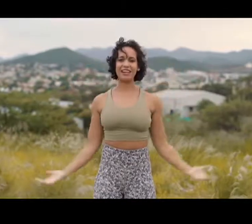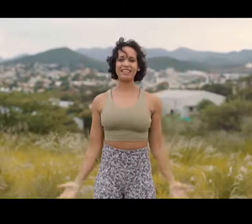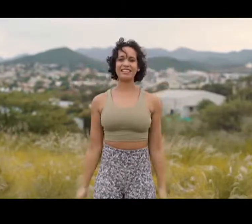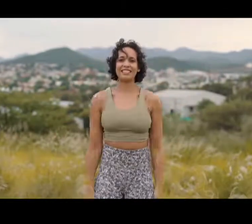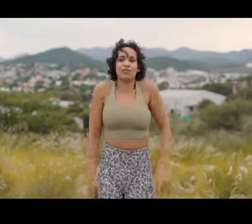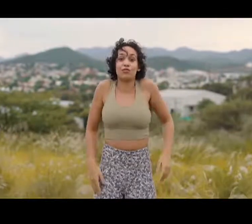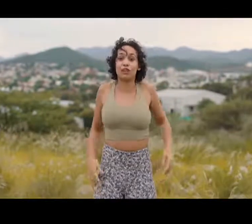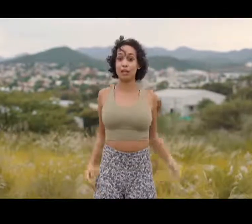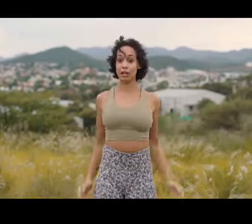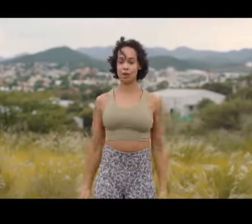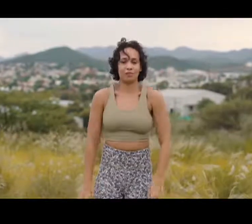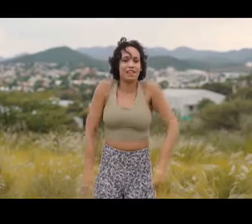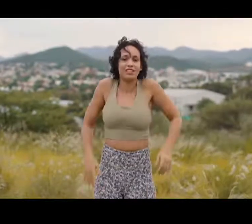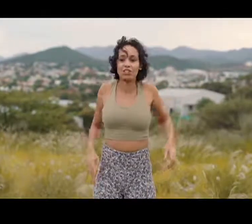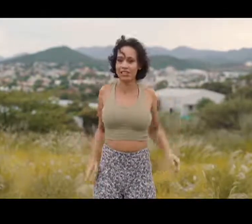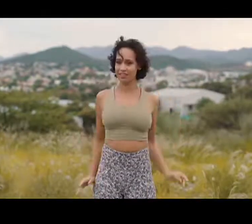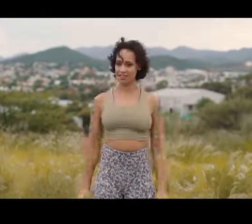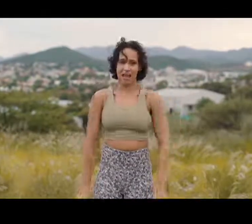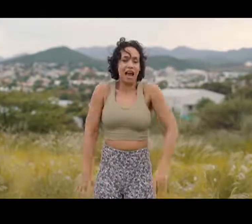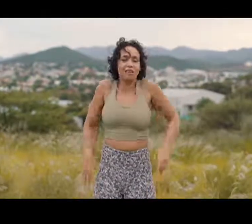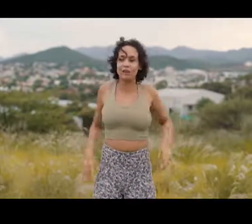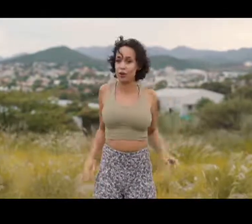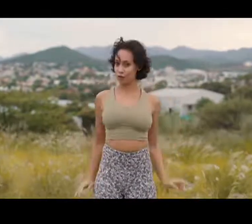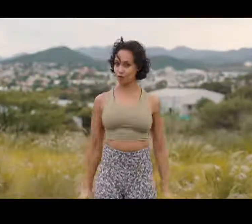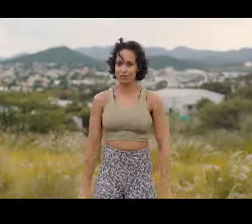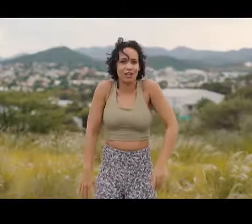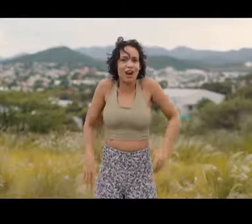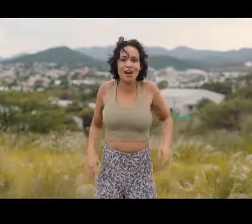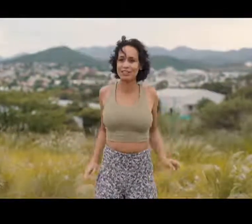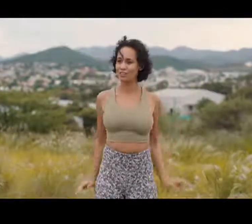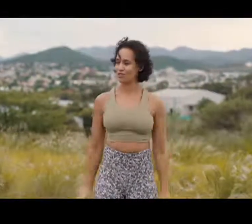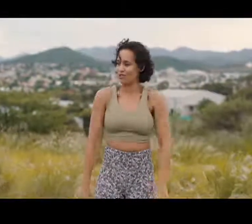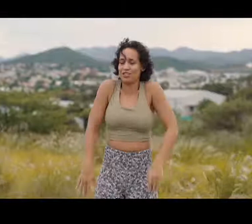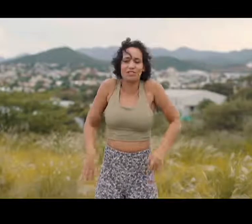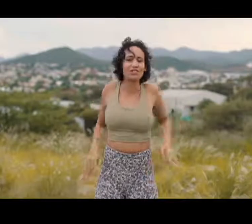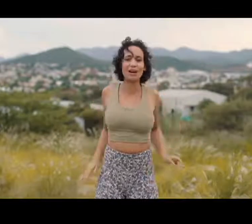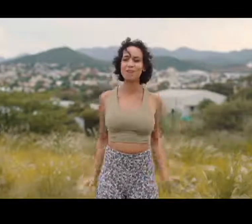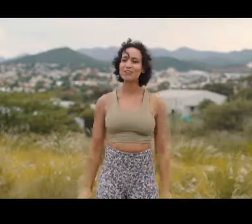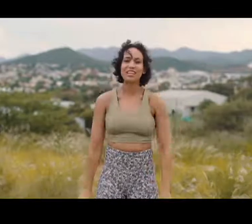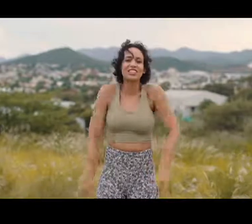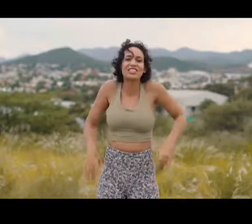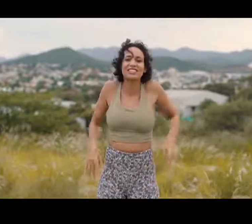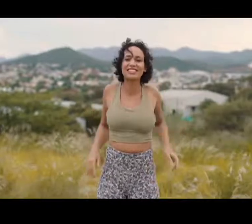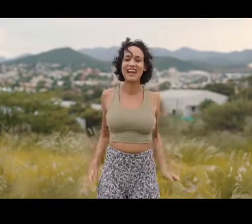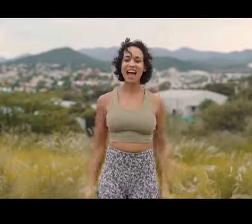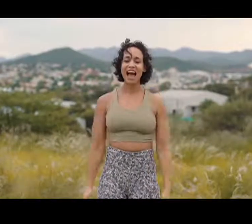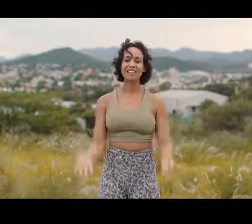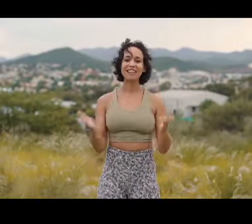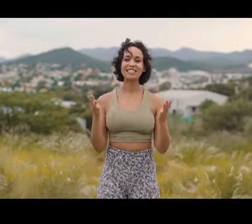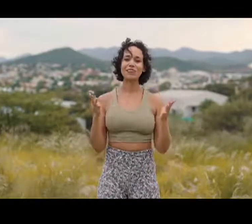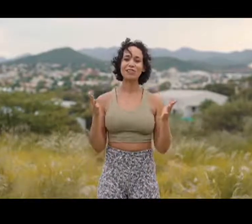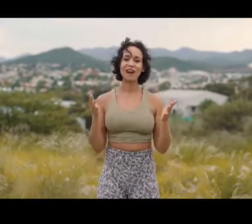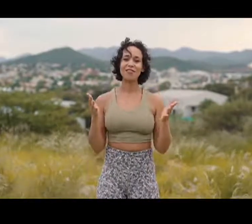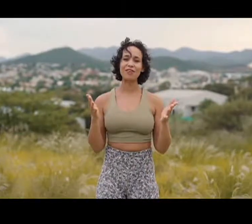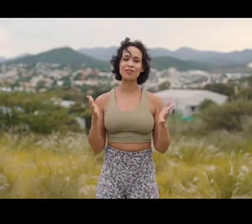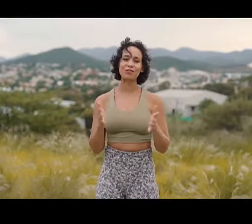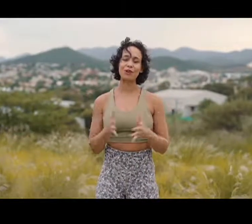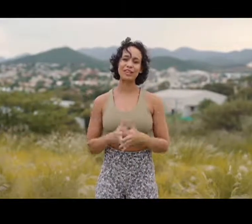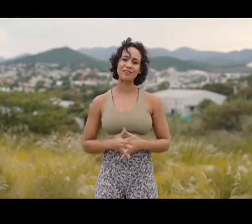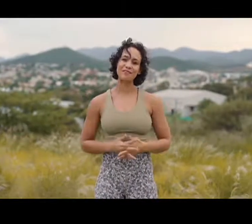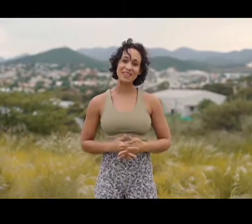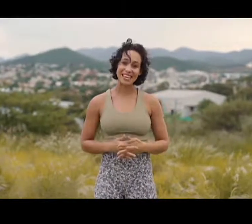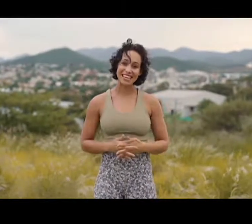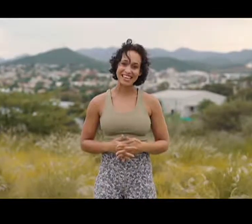and release. If you're feeling a lot more tension, either go for the massage or just do some rotations. And that's it for now. Thank